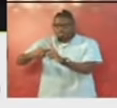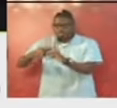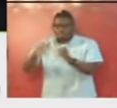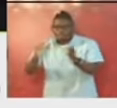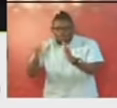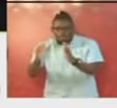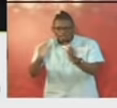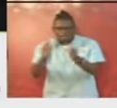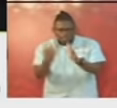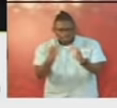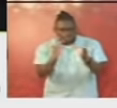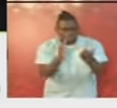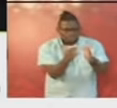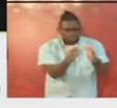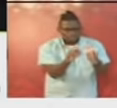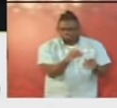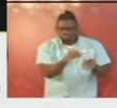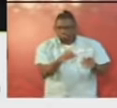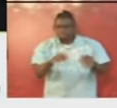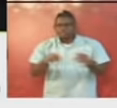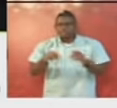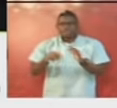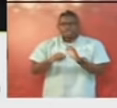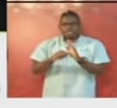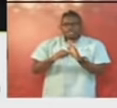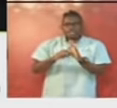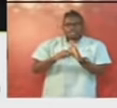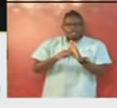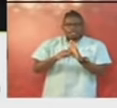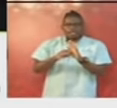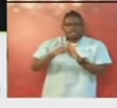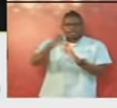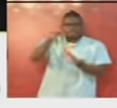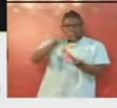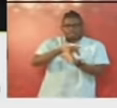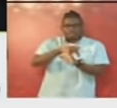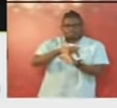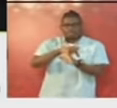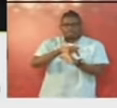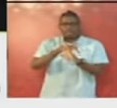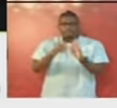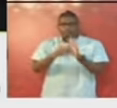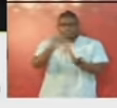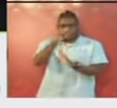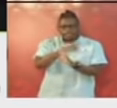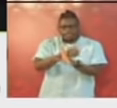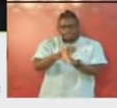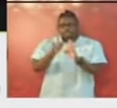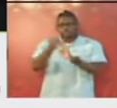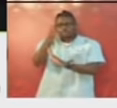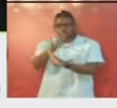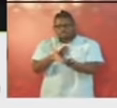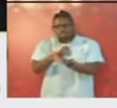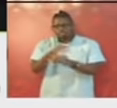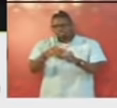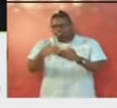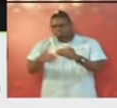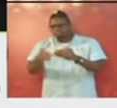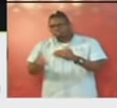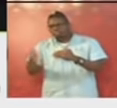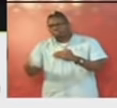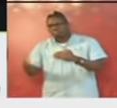that in April, the score went from a baseline of 50 to a score of 74.7. And in